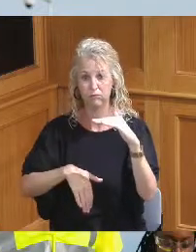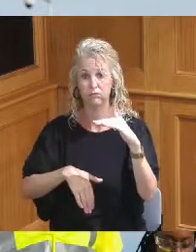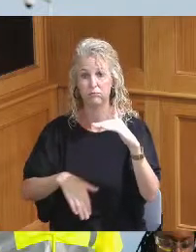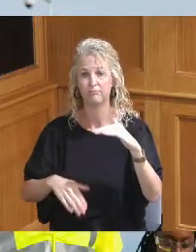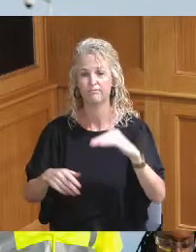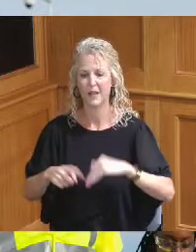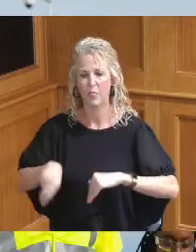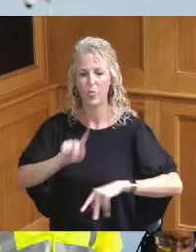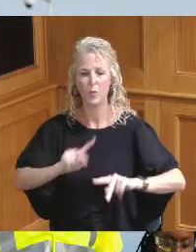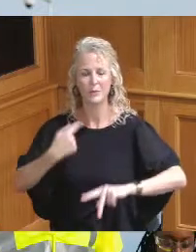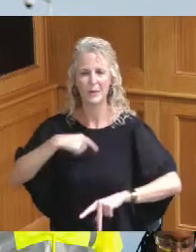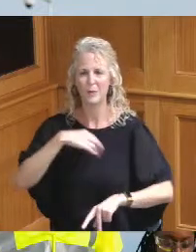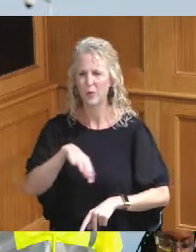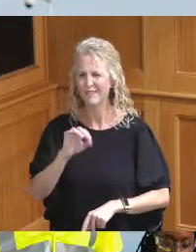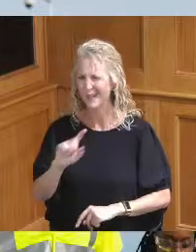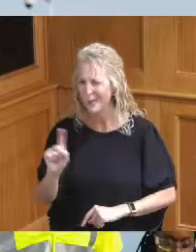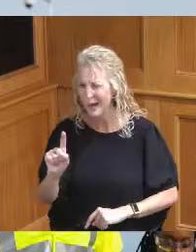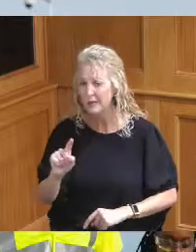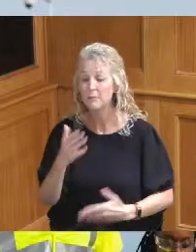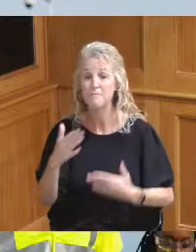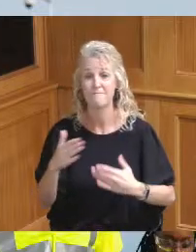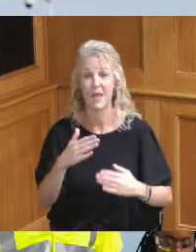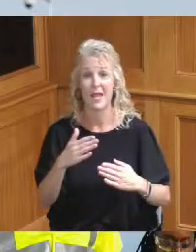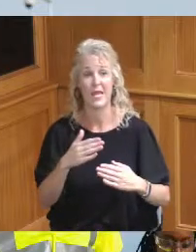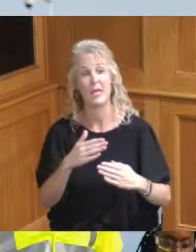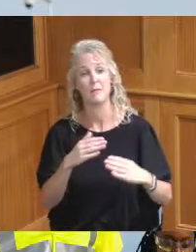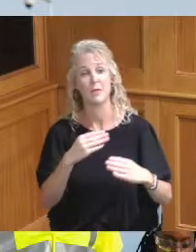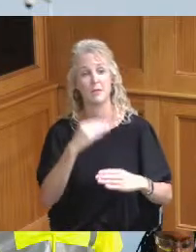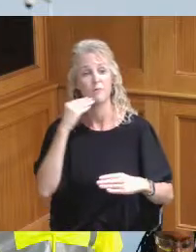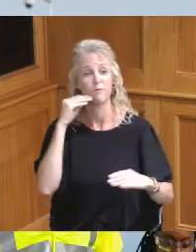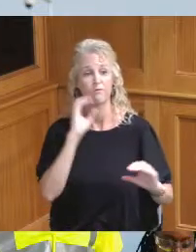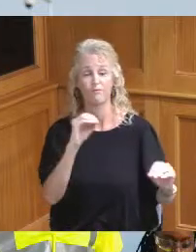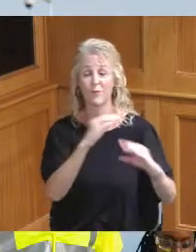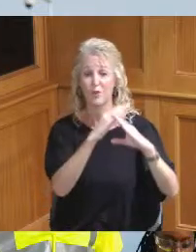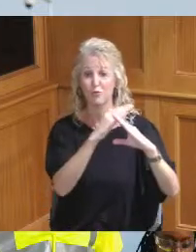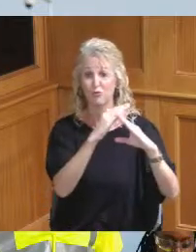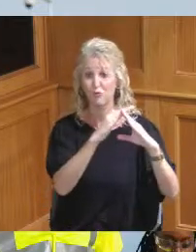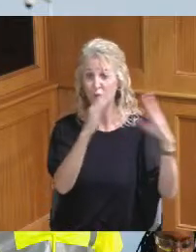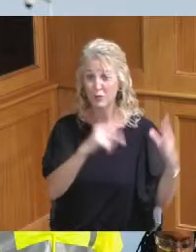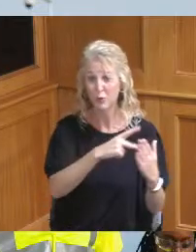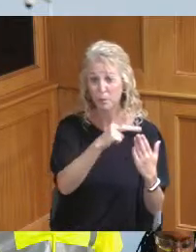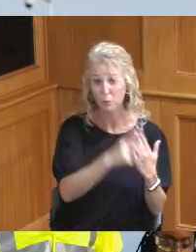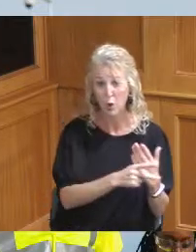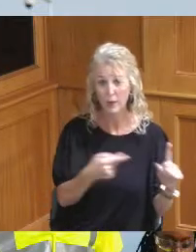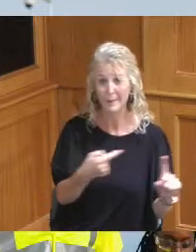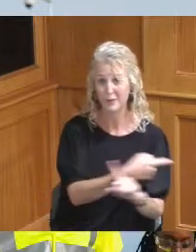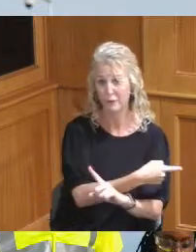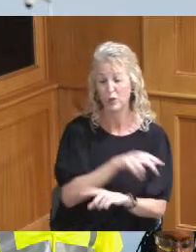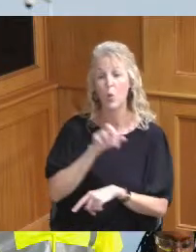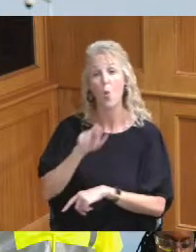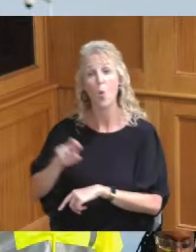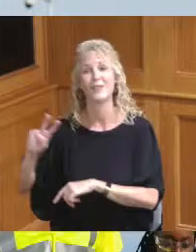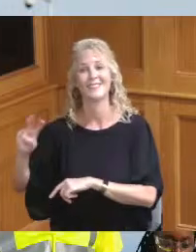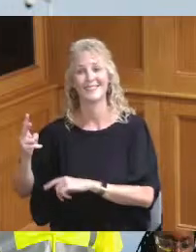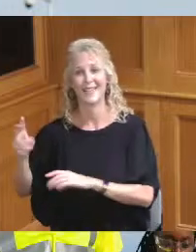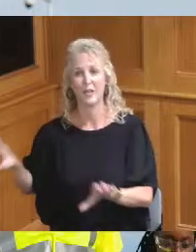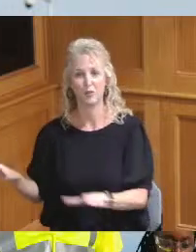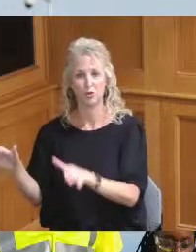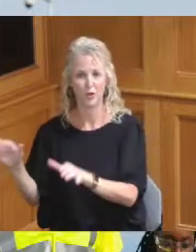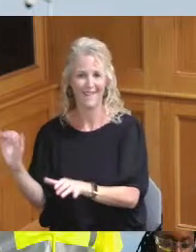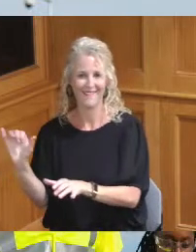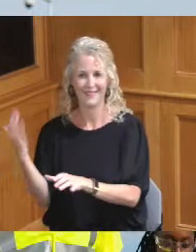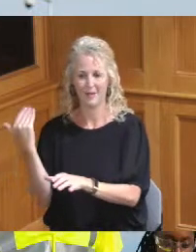may include shelter diversion programs and also returning citizens, as this is a second chance, fair chance